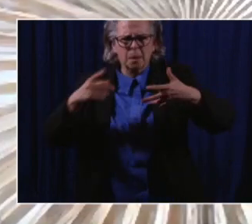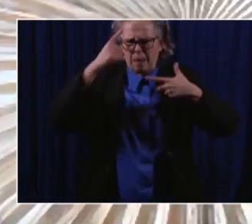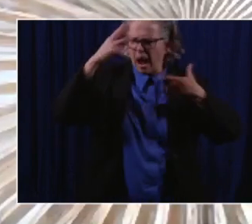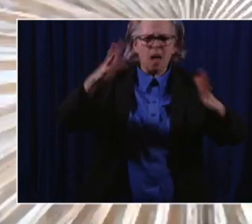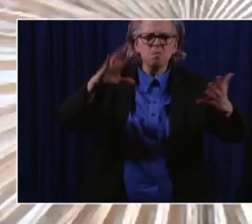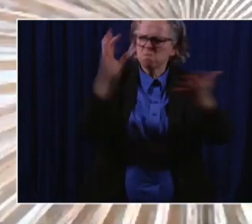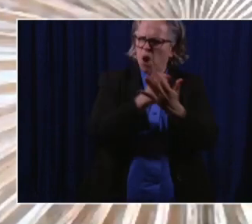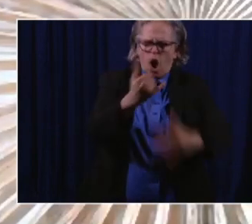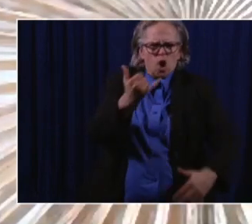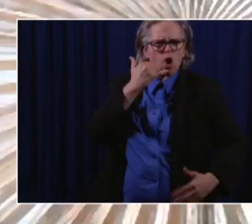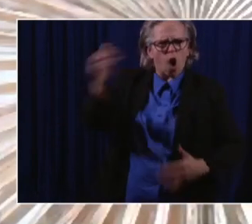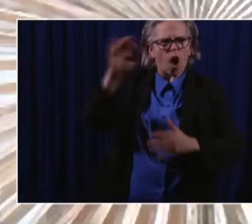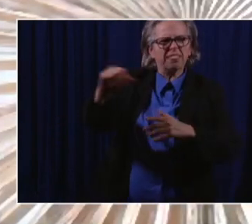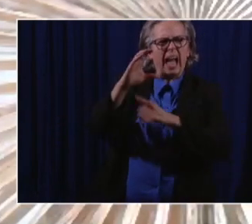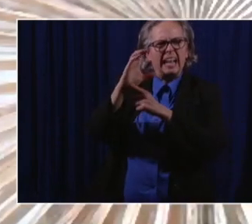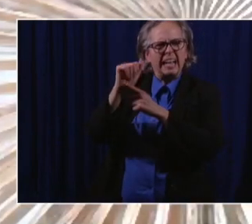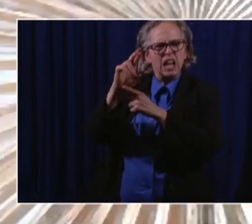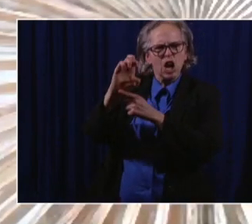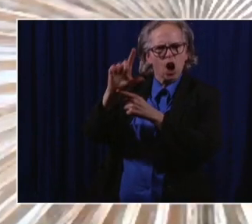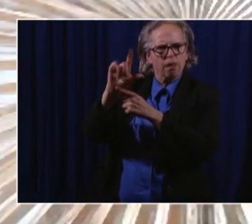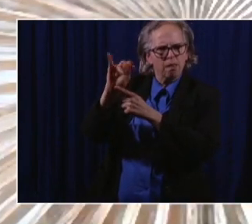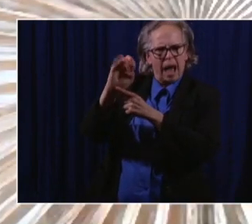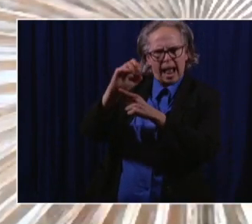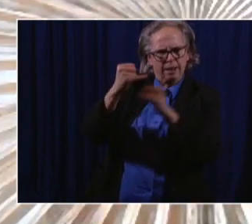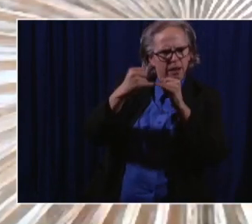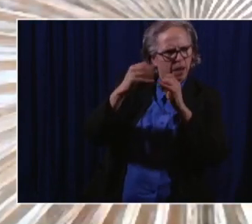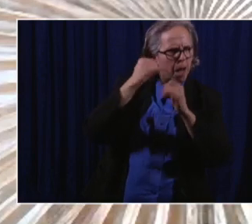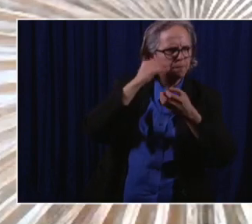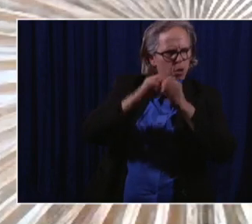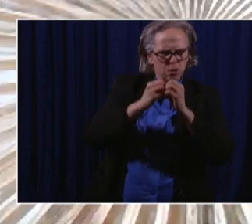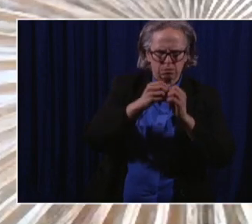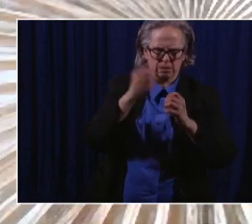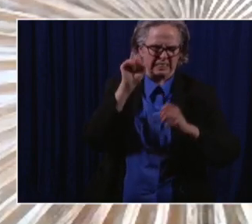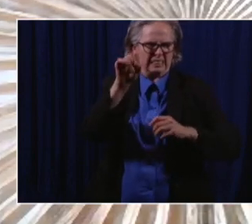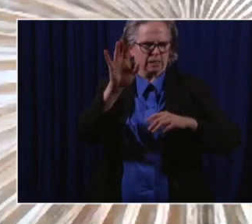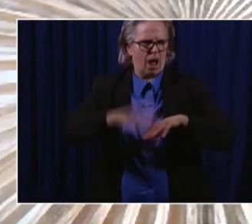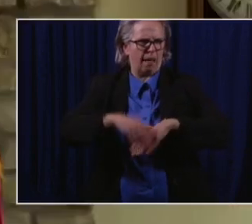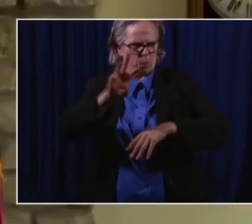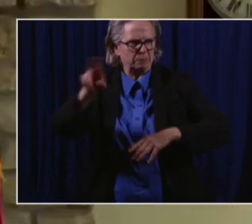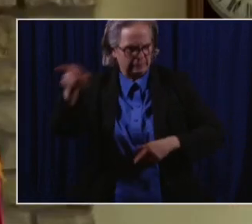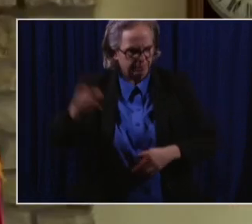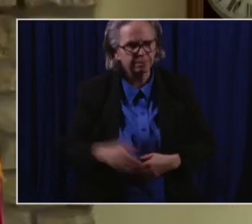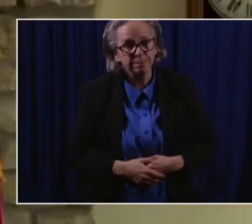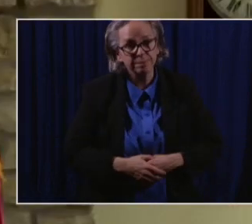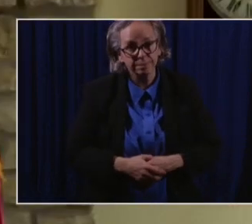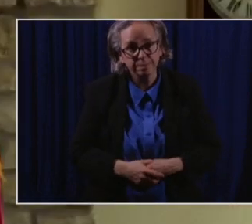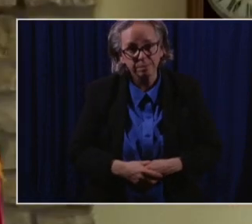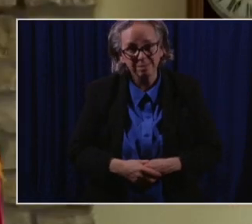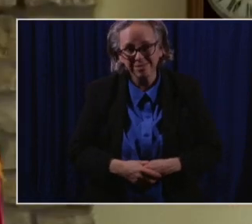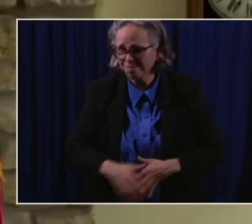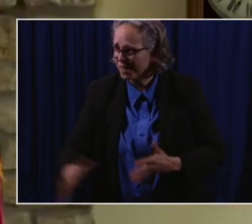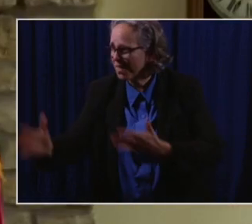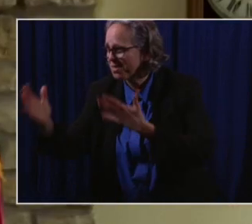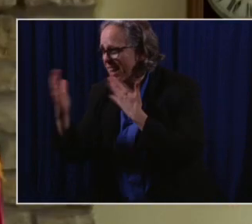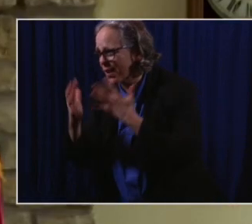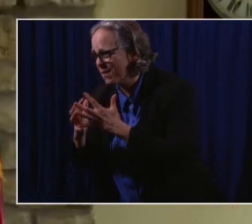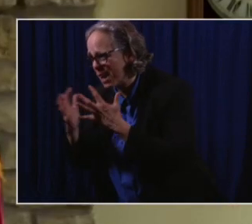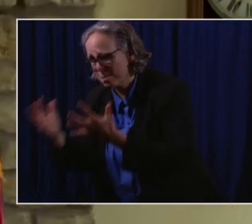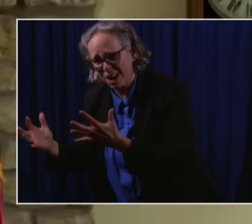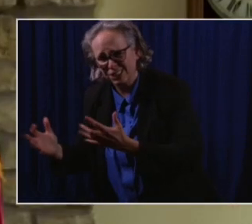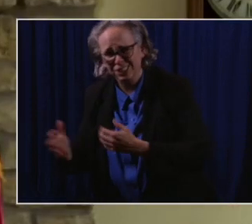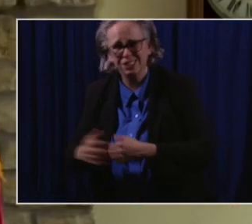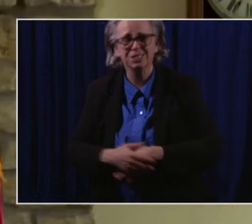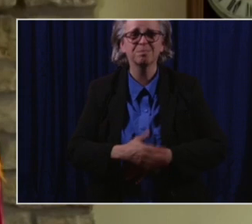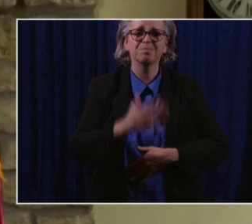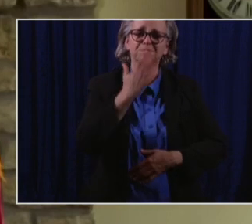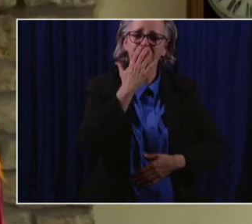there to talk to you and point you in the right direction. Director, thank you very much. Appreciate it. Thank you for being on. As I